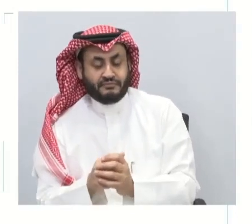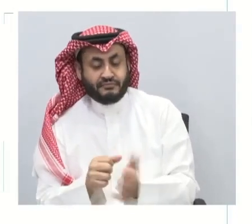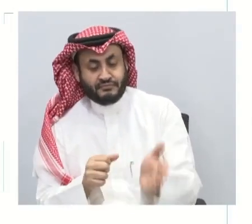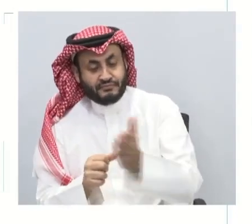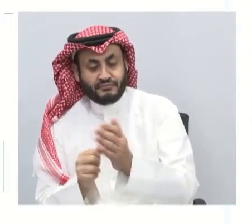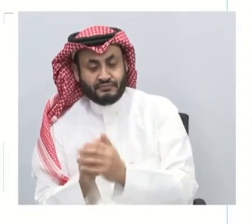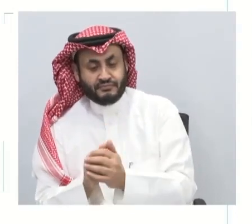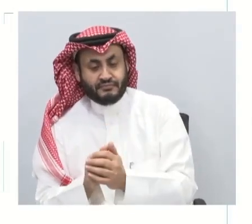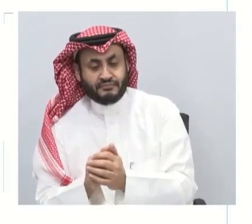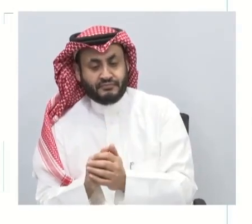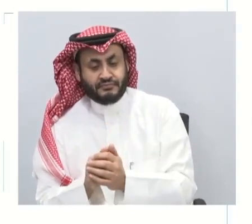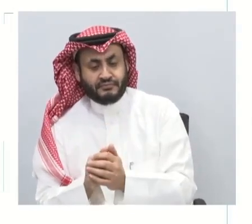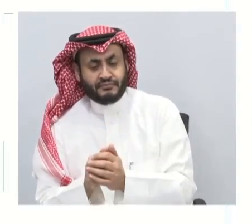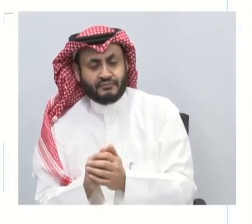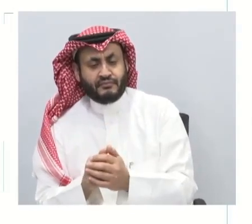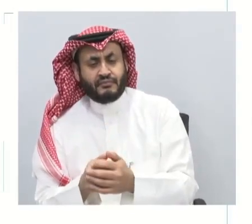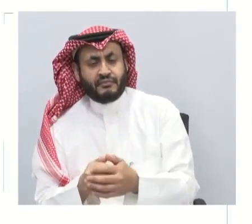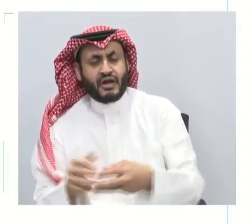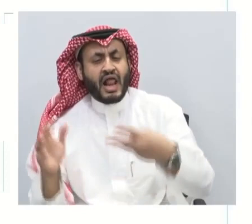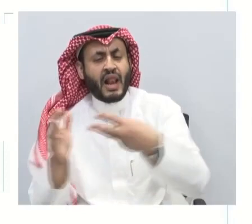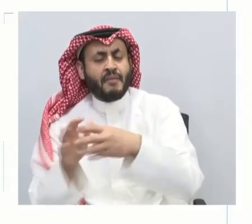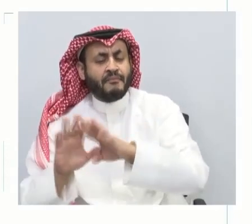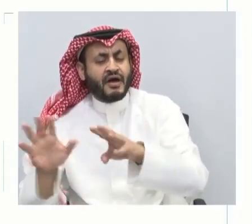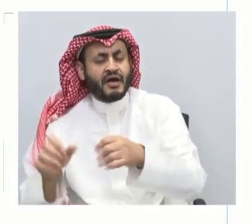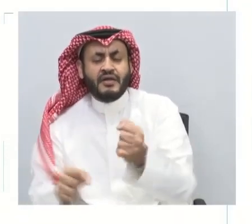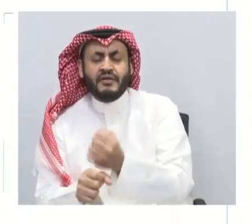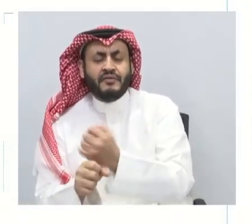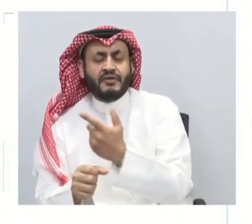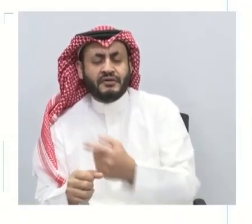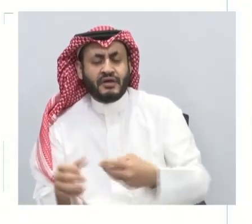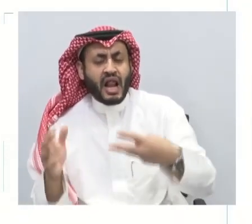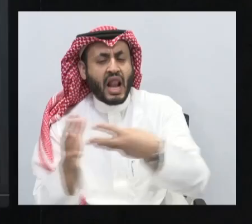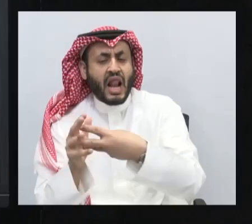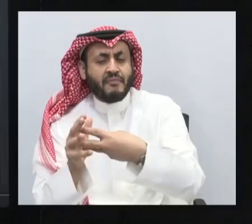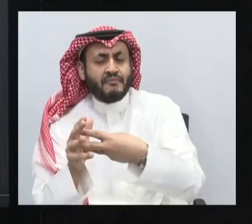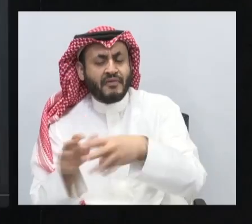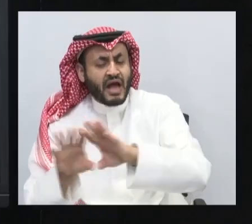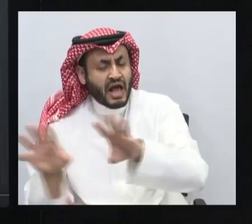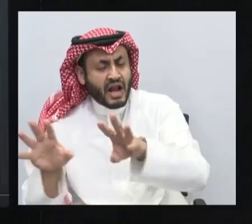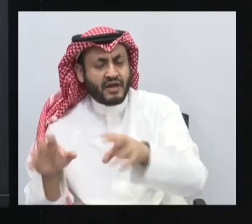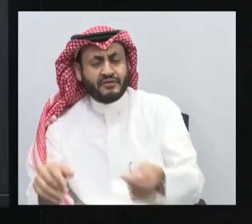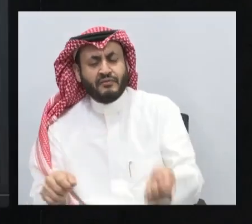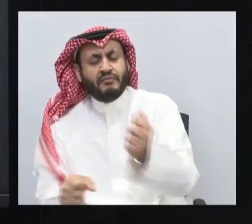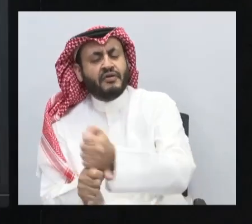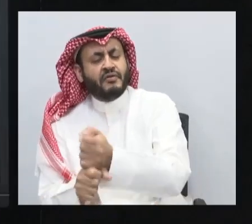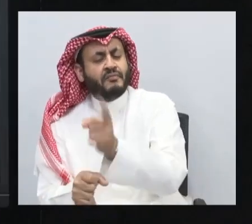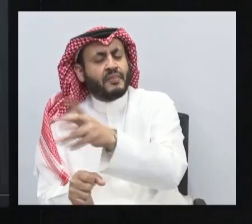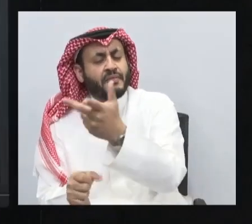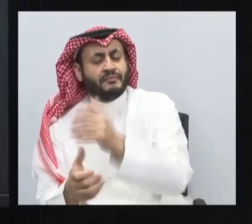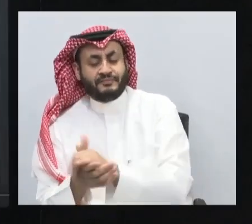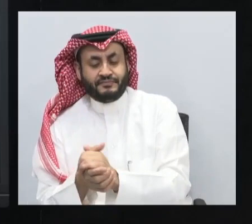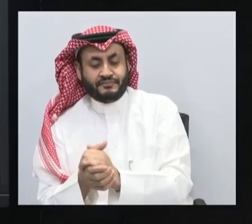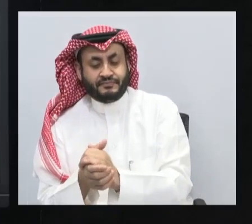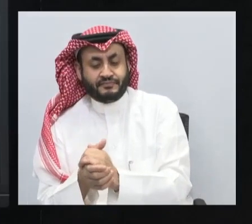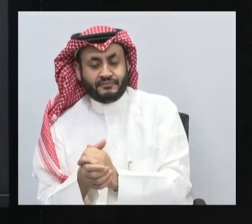means. What will you do after college? Here, after you graduate, you finish college, what are